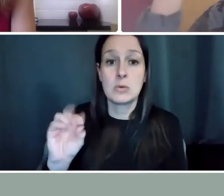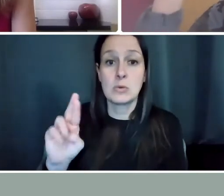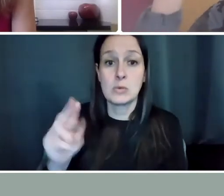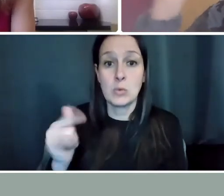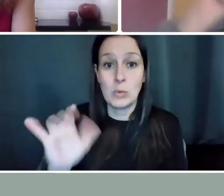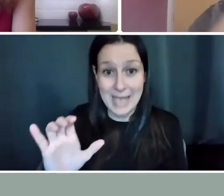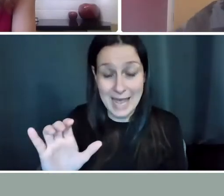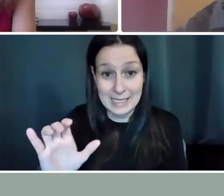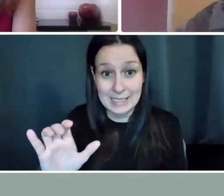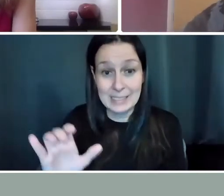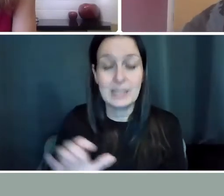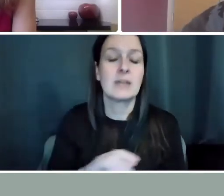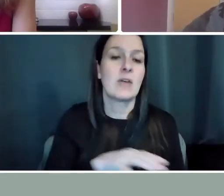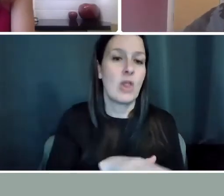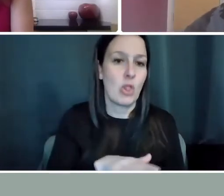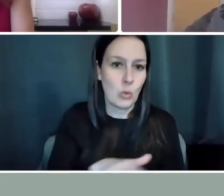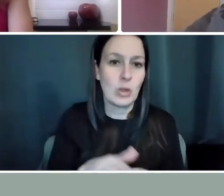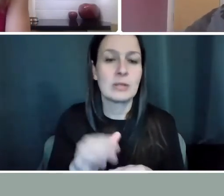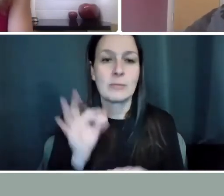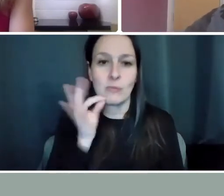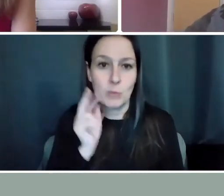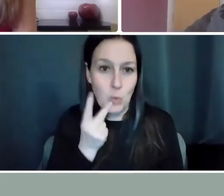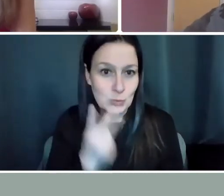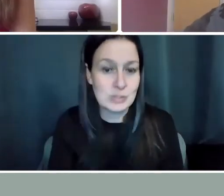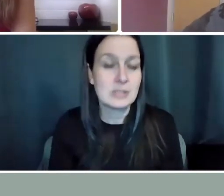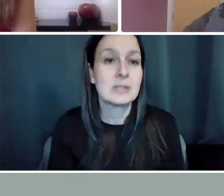and local produce. Yeah. Okay. So